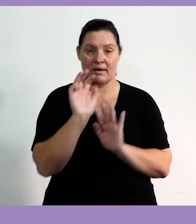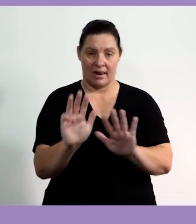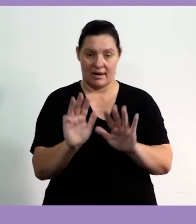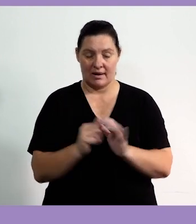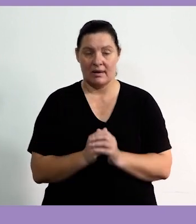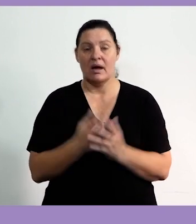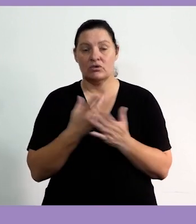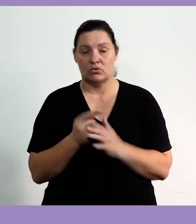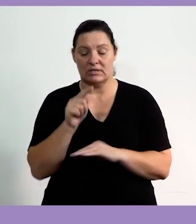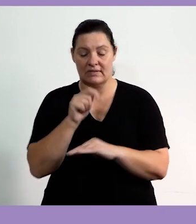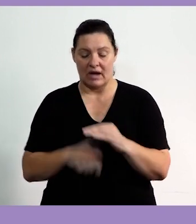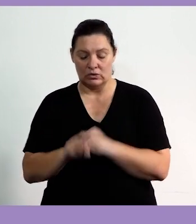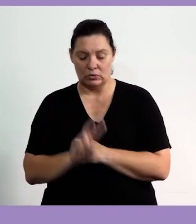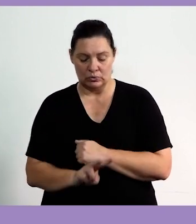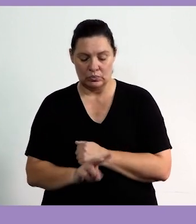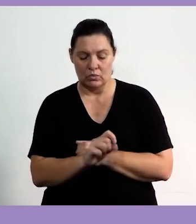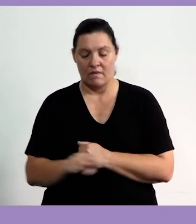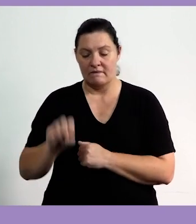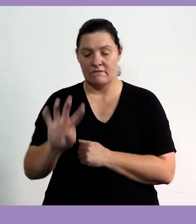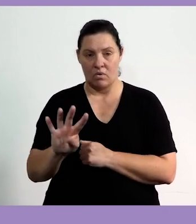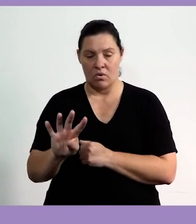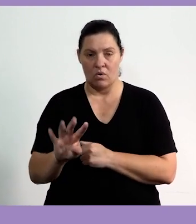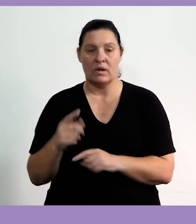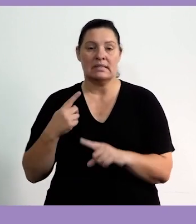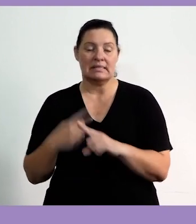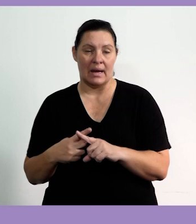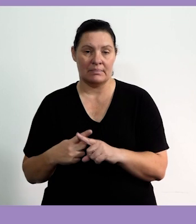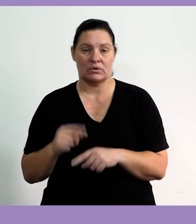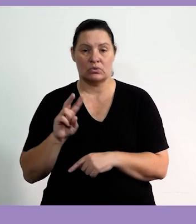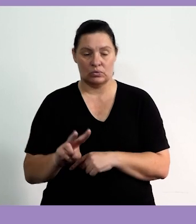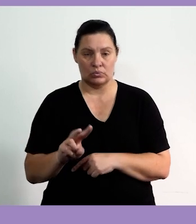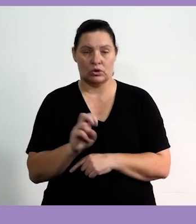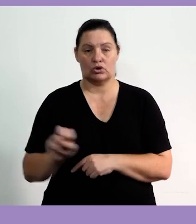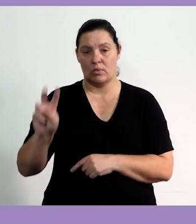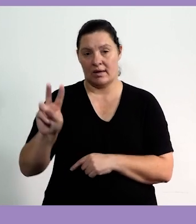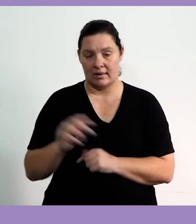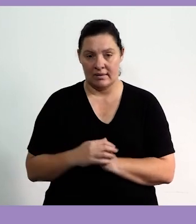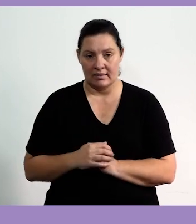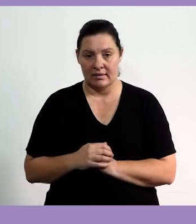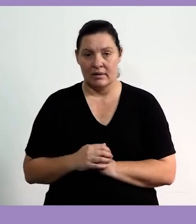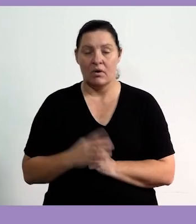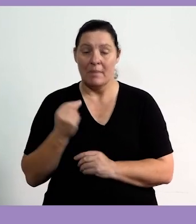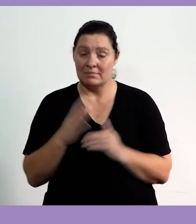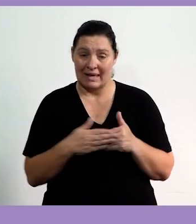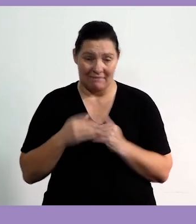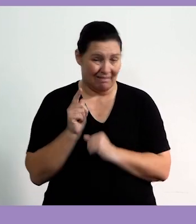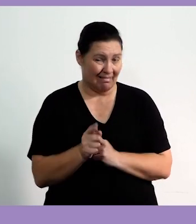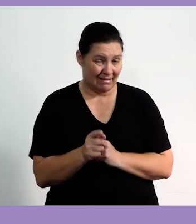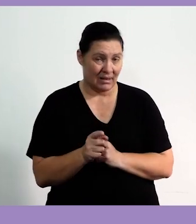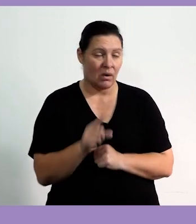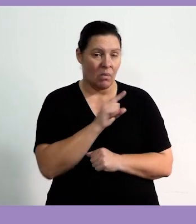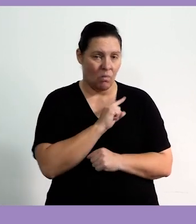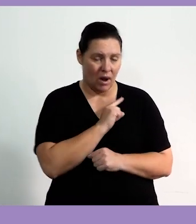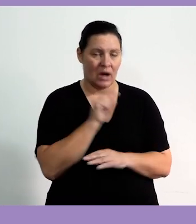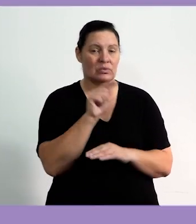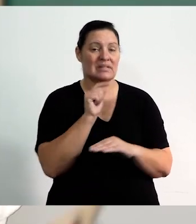the exponent 9 divided by 2 raised to the exponent 4 multiplied by 2 squared. Now, you have to be careful